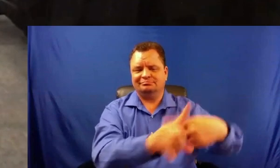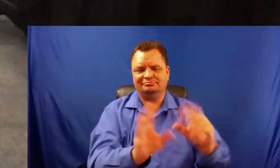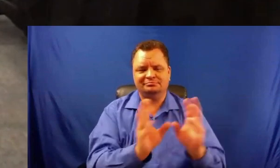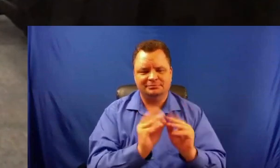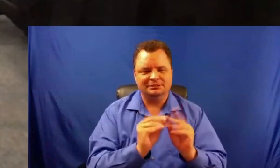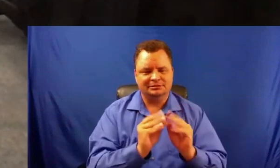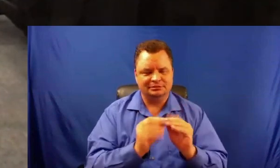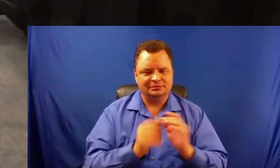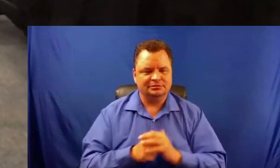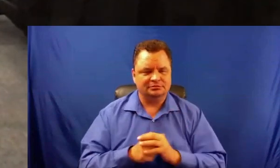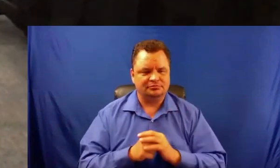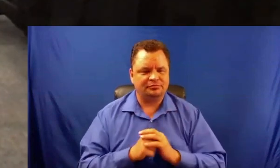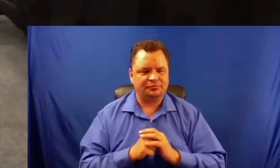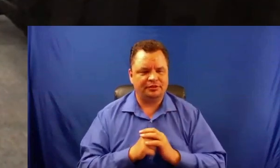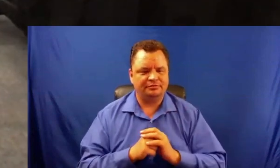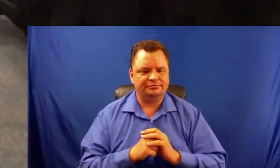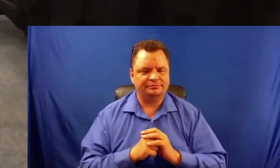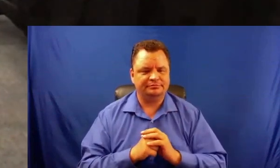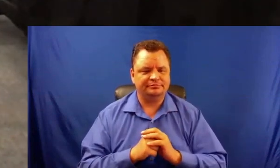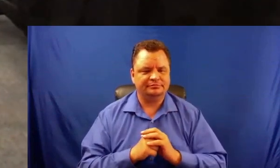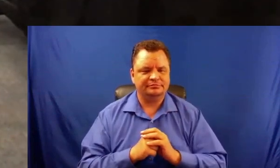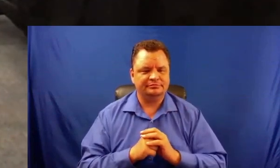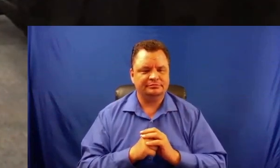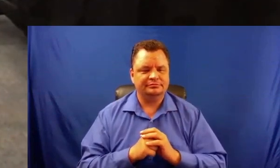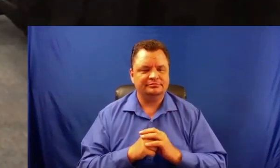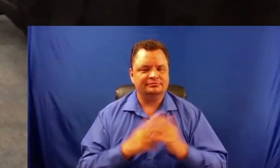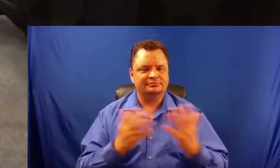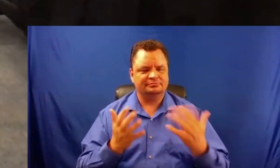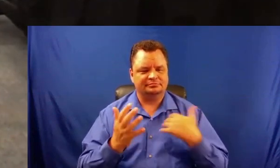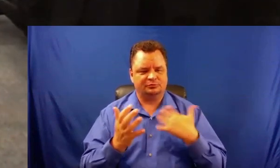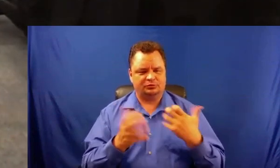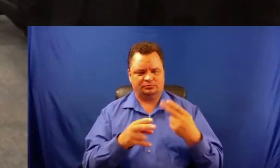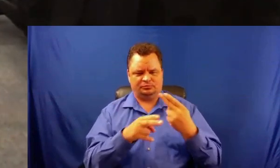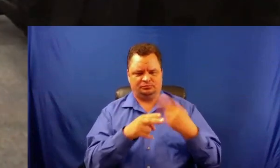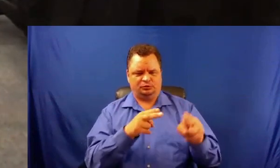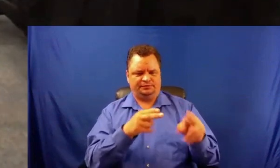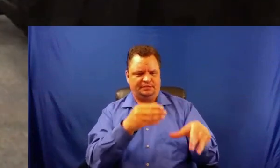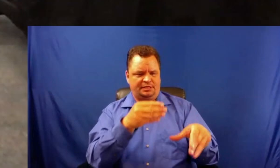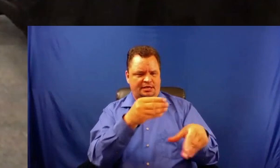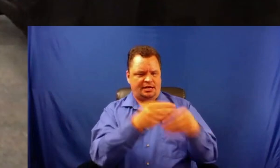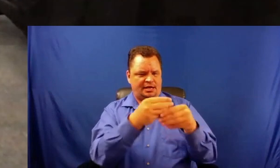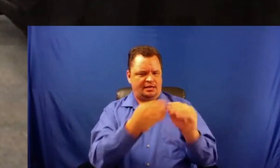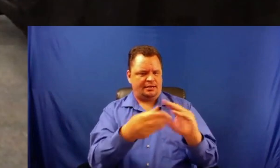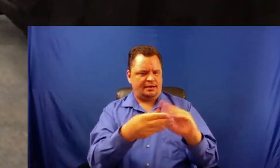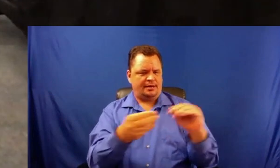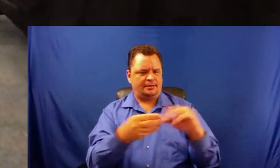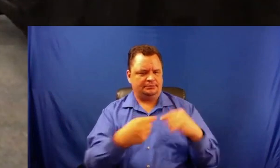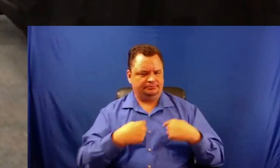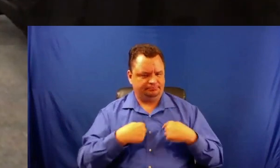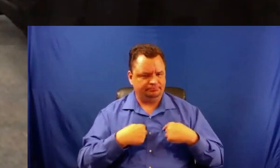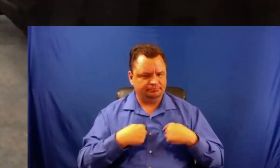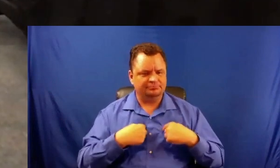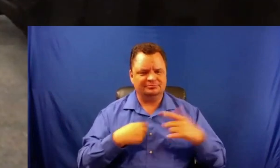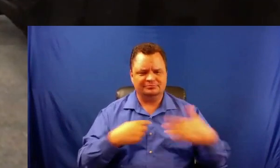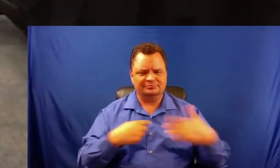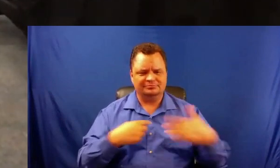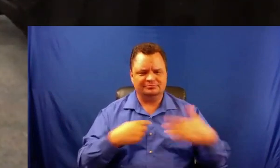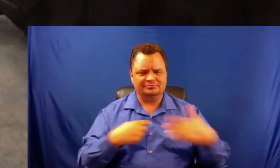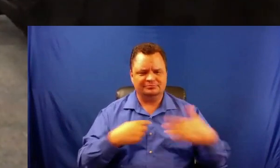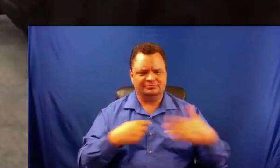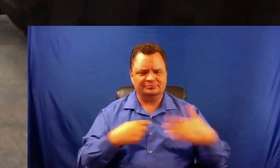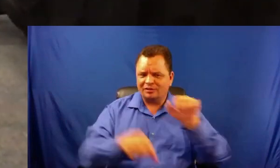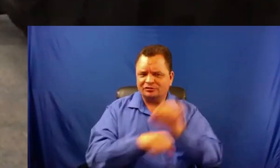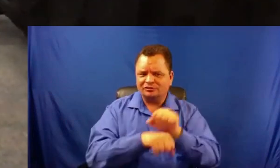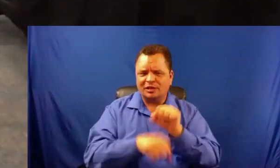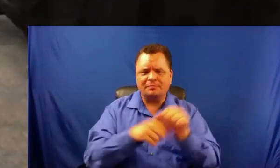I just want to very quickly comment on what a fantastic job I believe our public health director is doing,